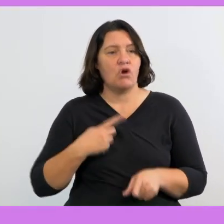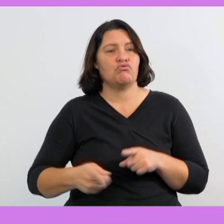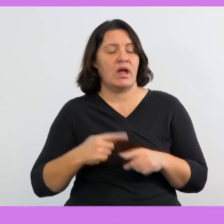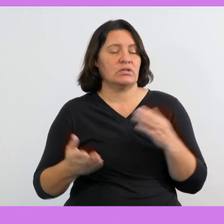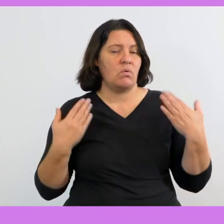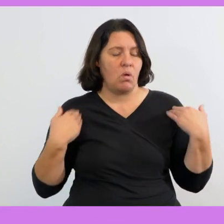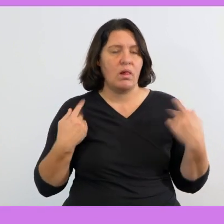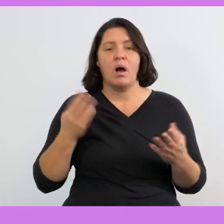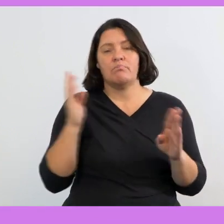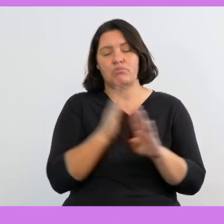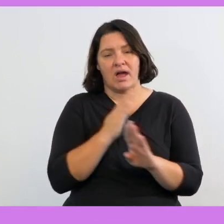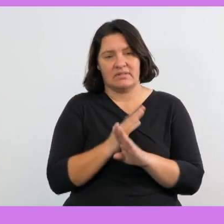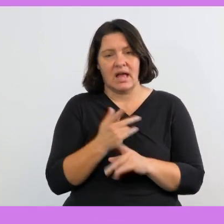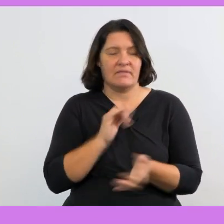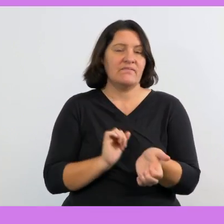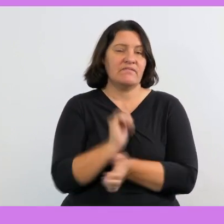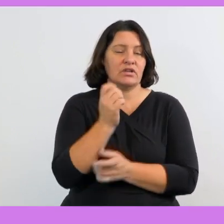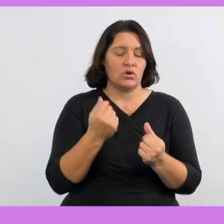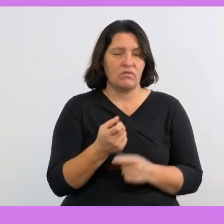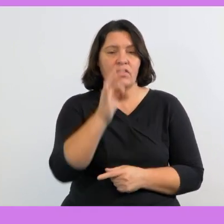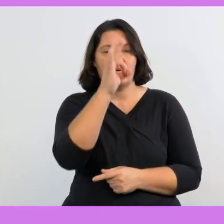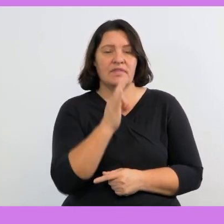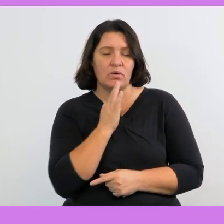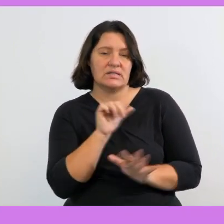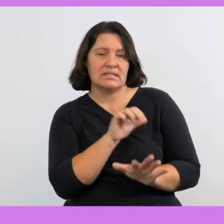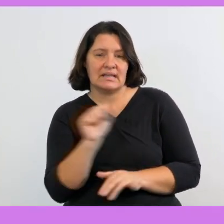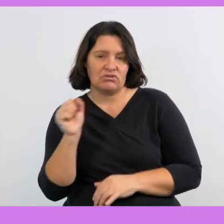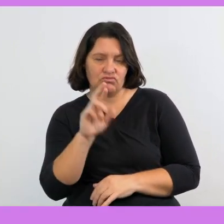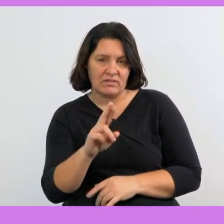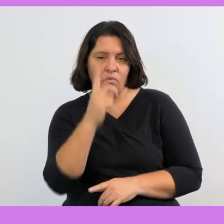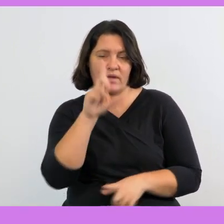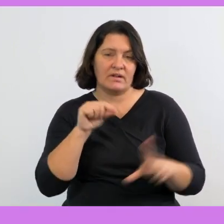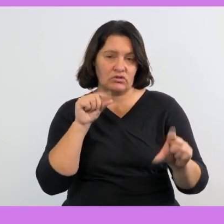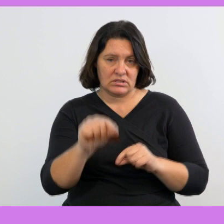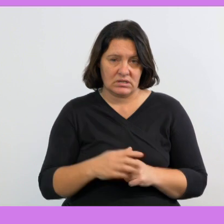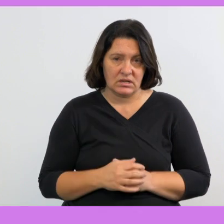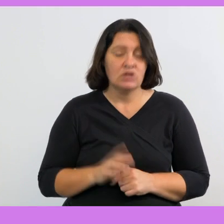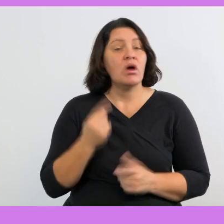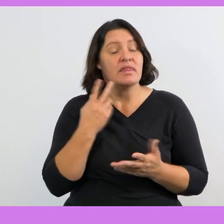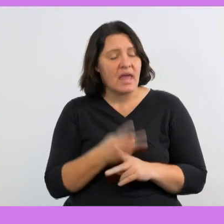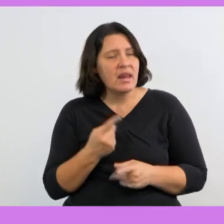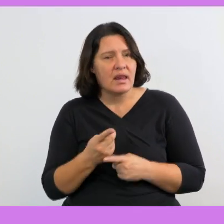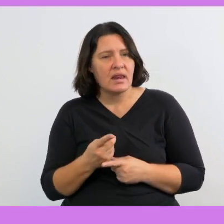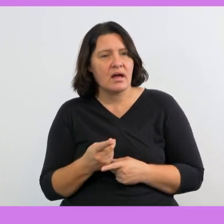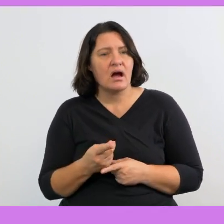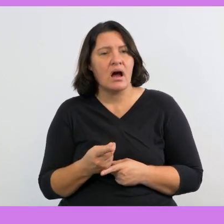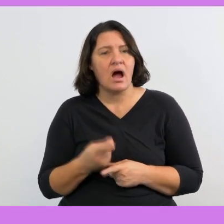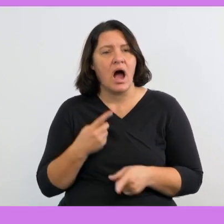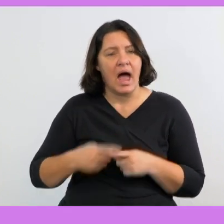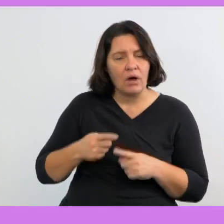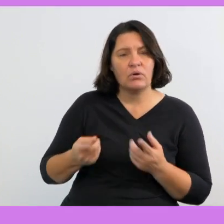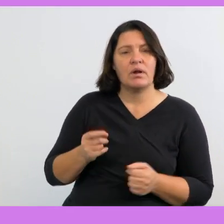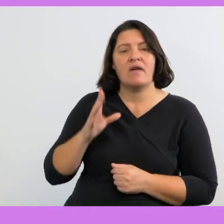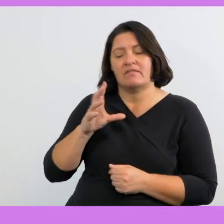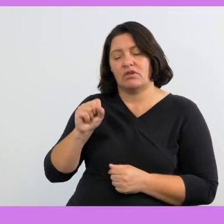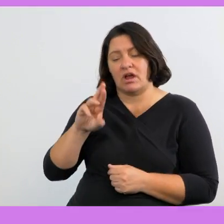a hall from a private company at a fixed cost of 3,600 Rand per function. She then hires out the hall